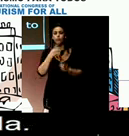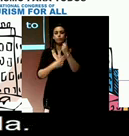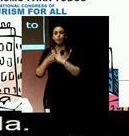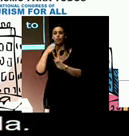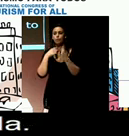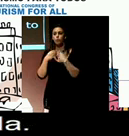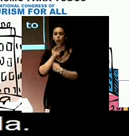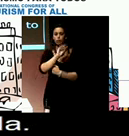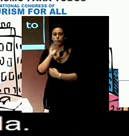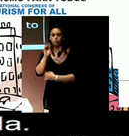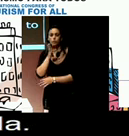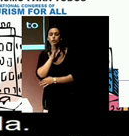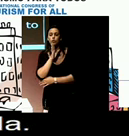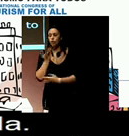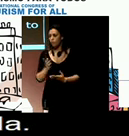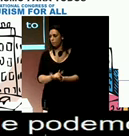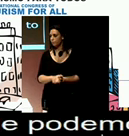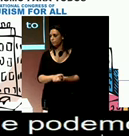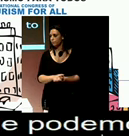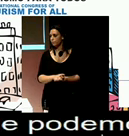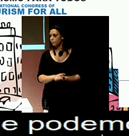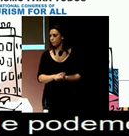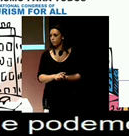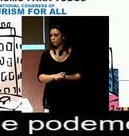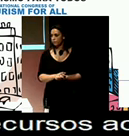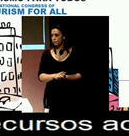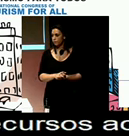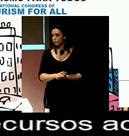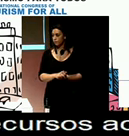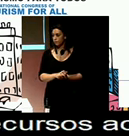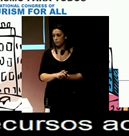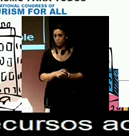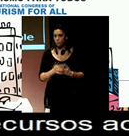Where can we get information on the accessible resources in the town?